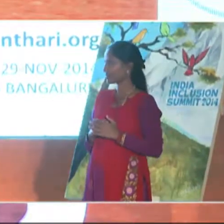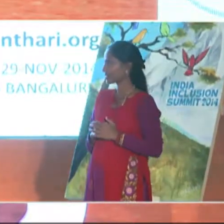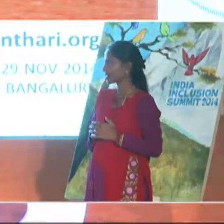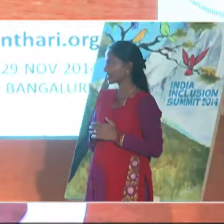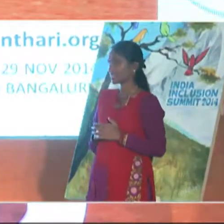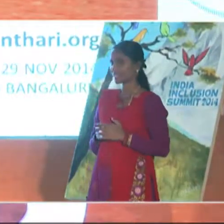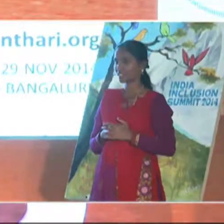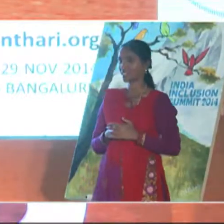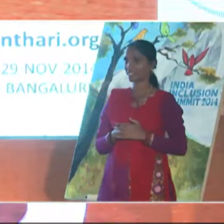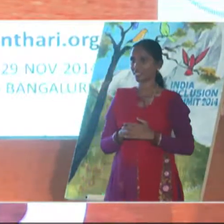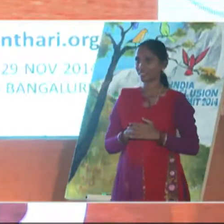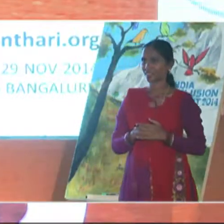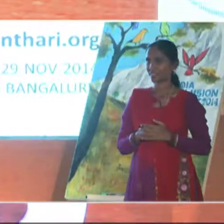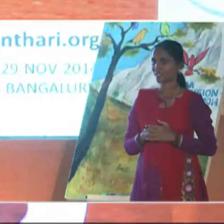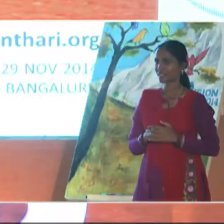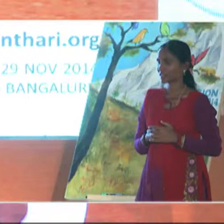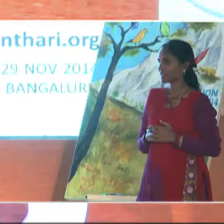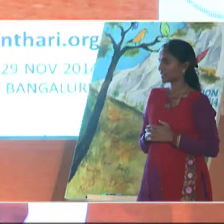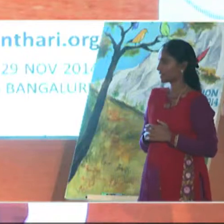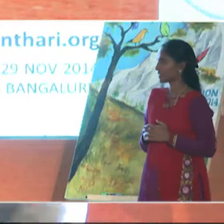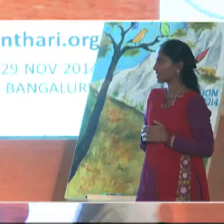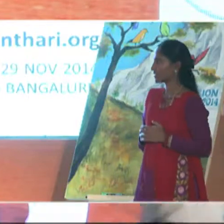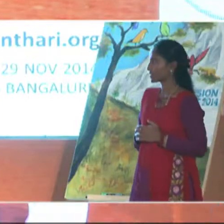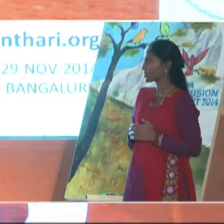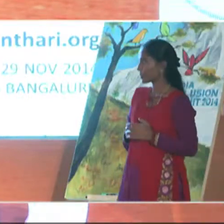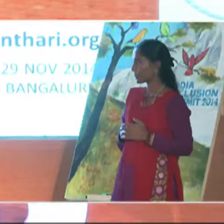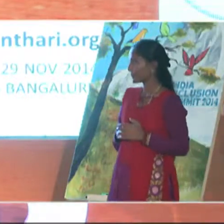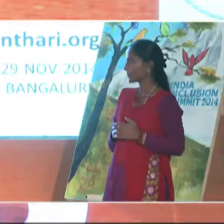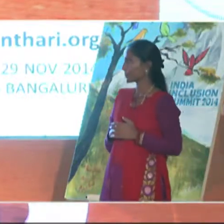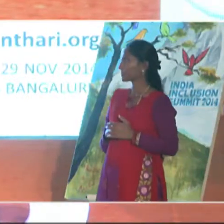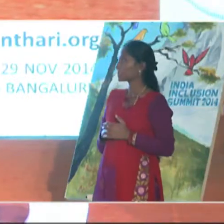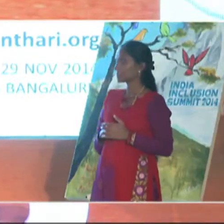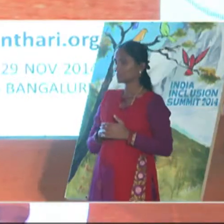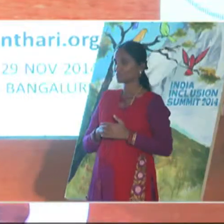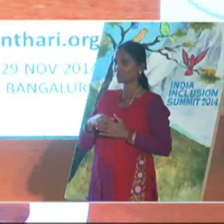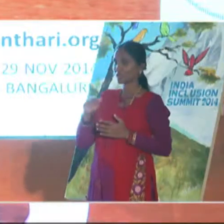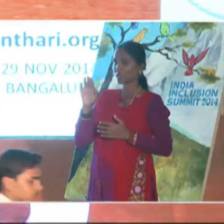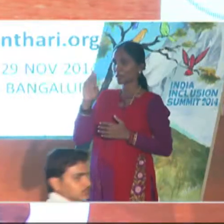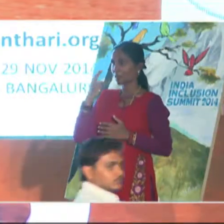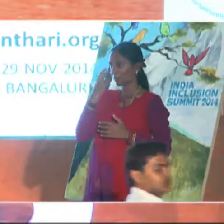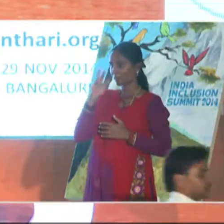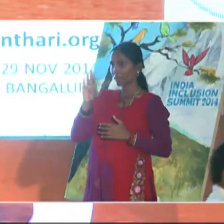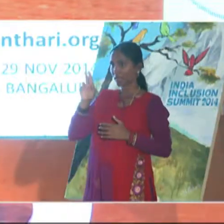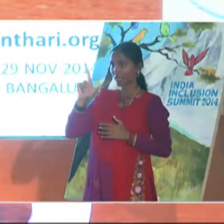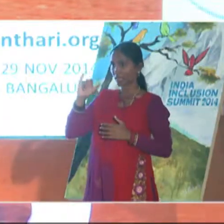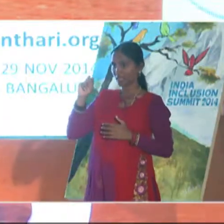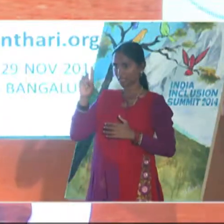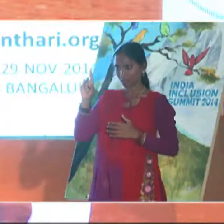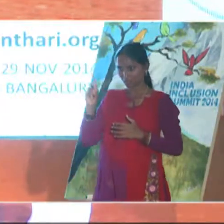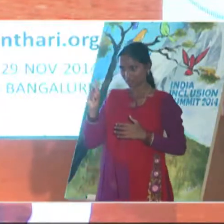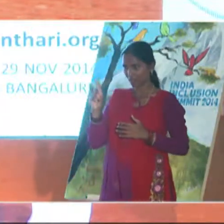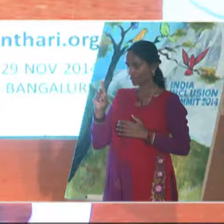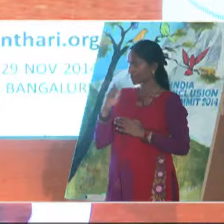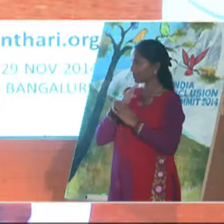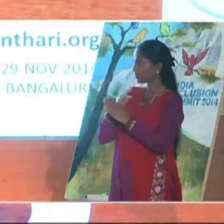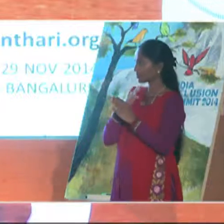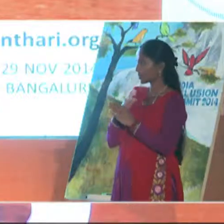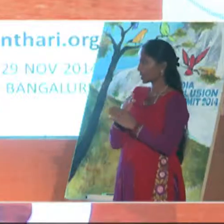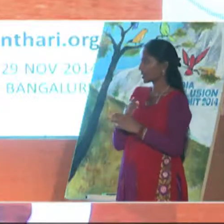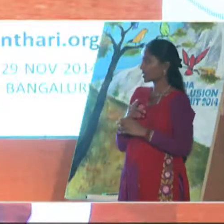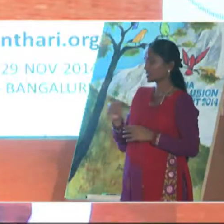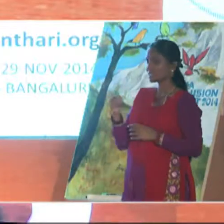things that happen, but what was worse when Sabriye became blind, slowly she became blind, she was treated